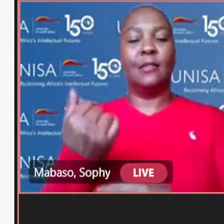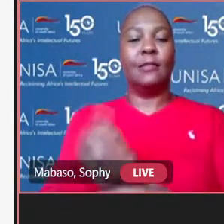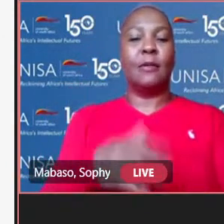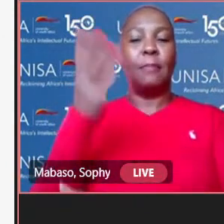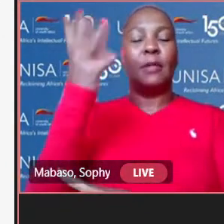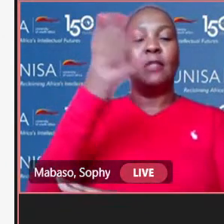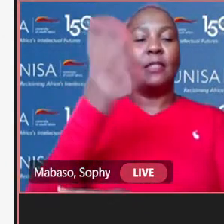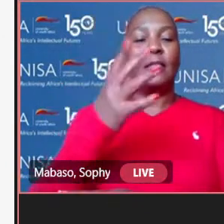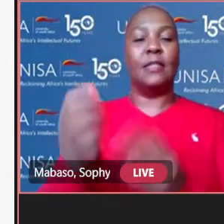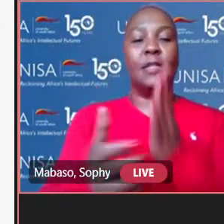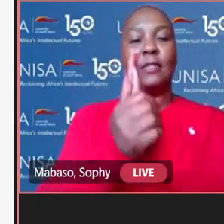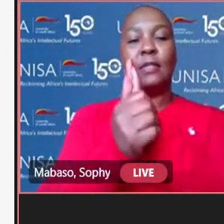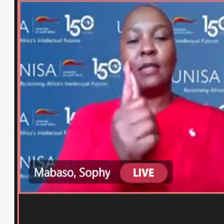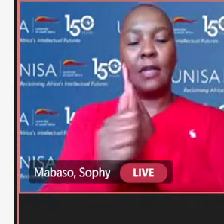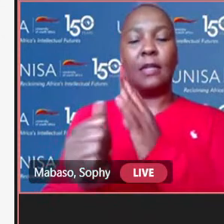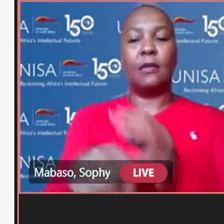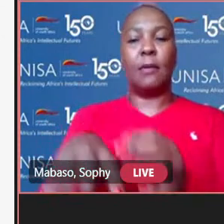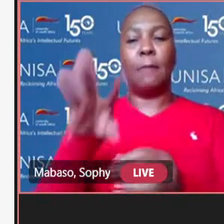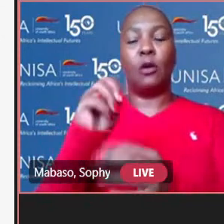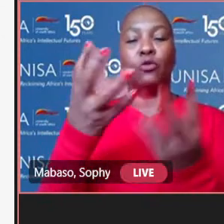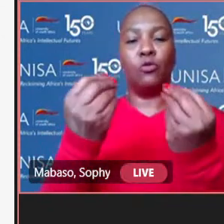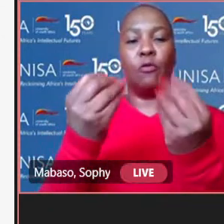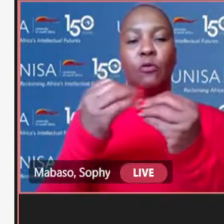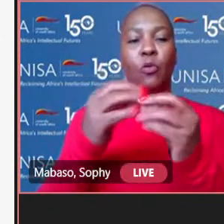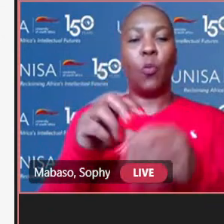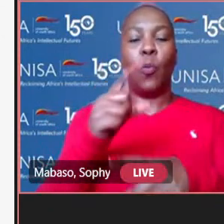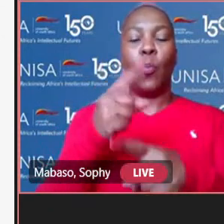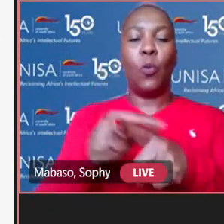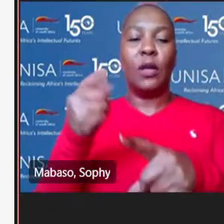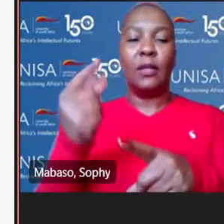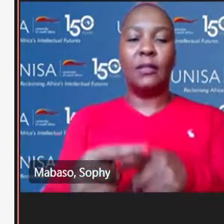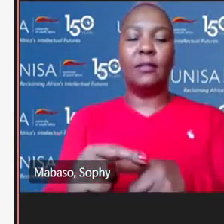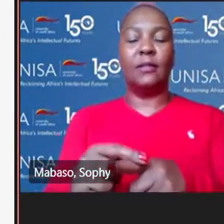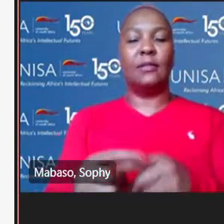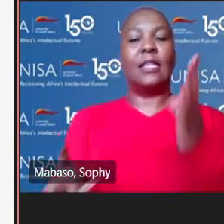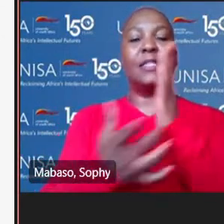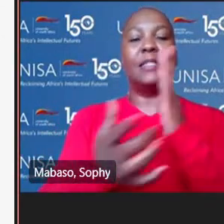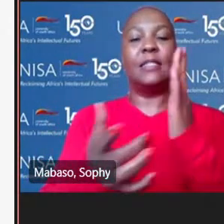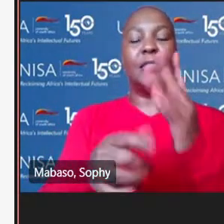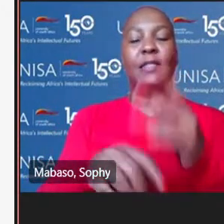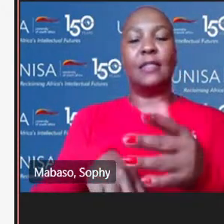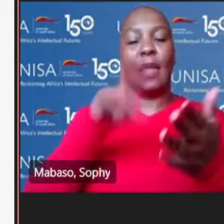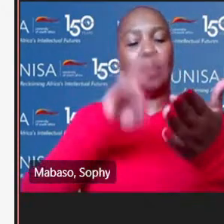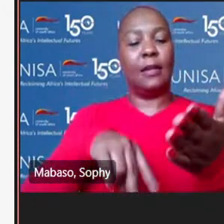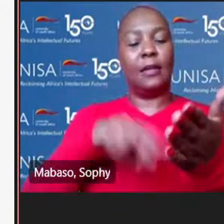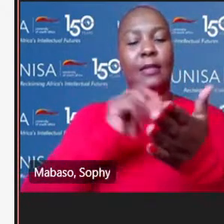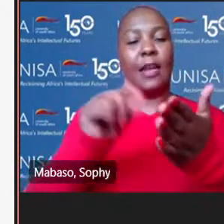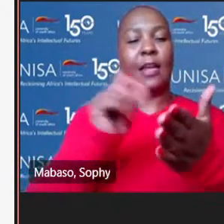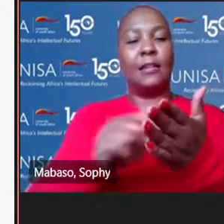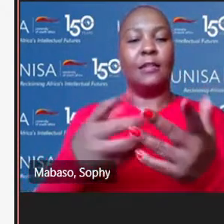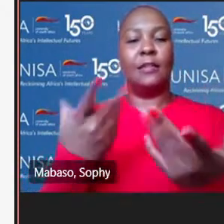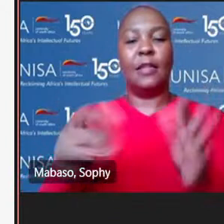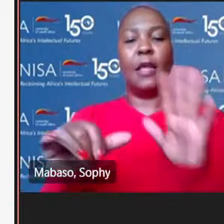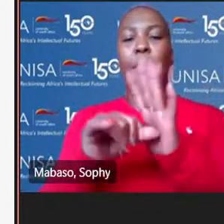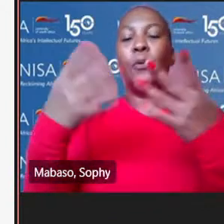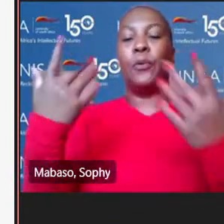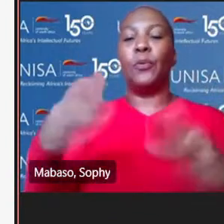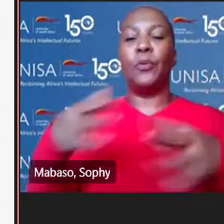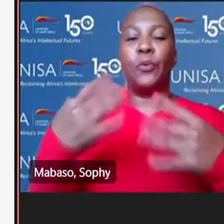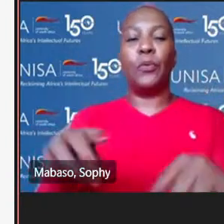Microsoft Word, Power BI, and there's a few other courses. Digital literacy is also quite important. So this website, guys,